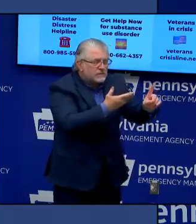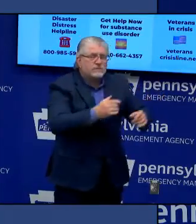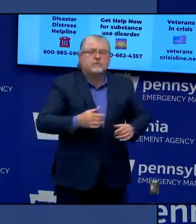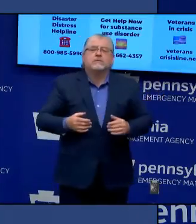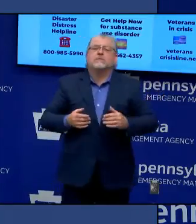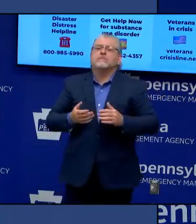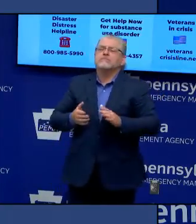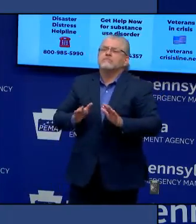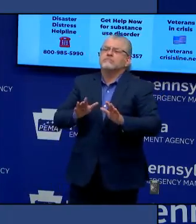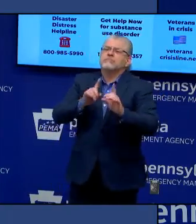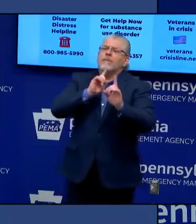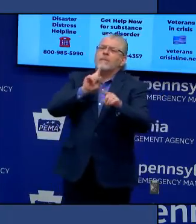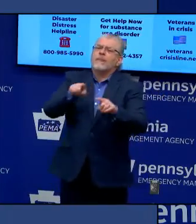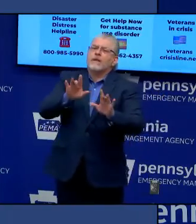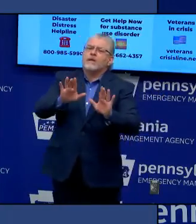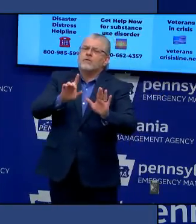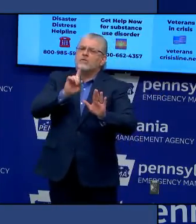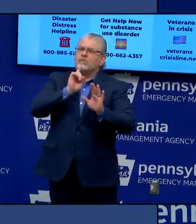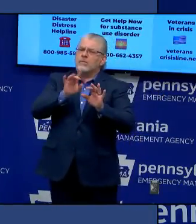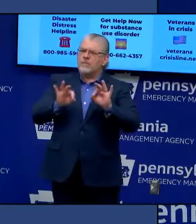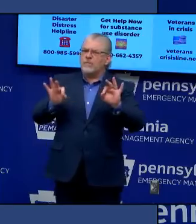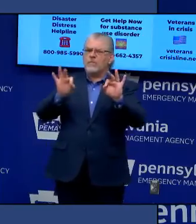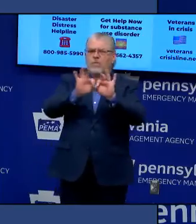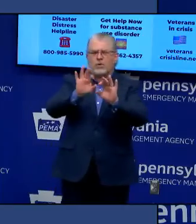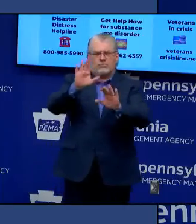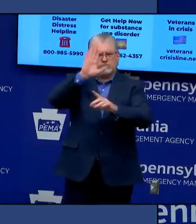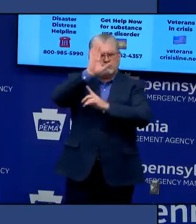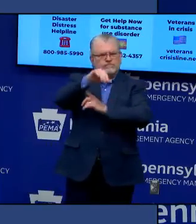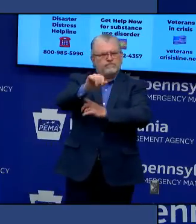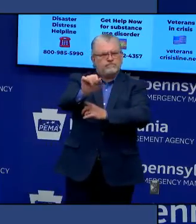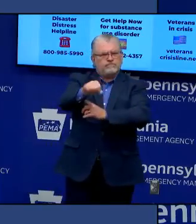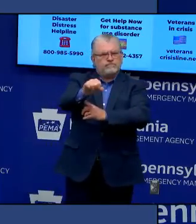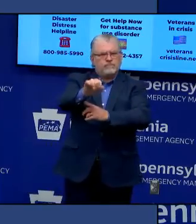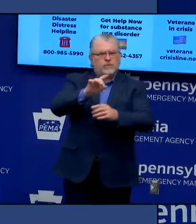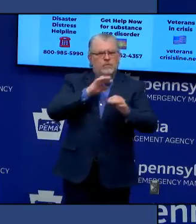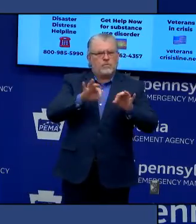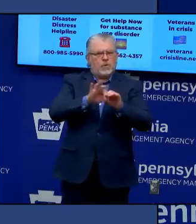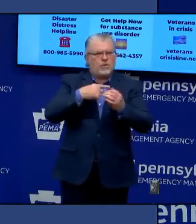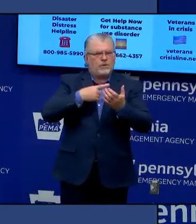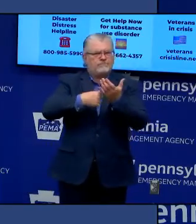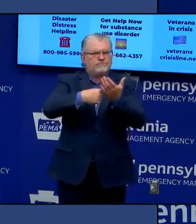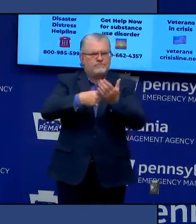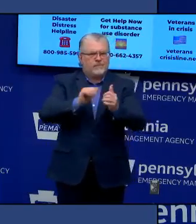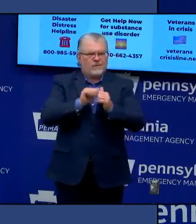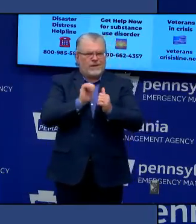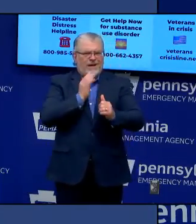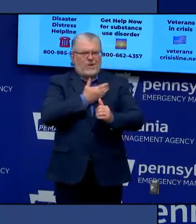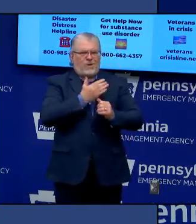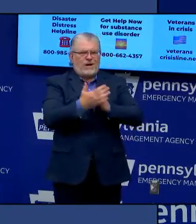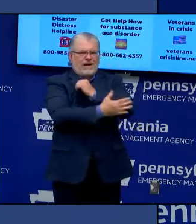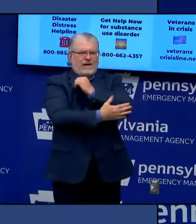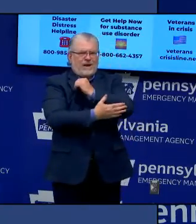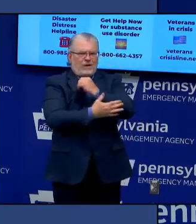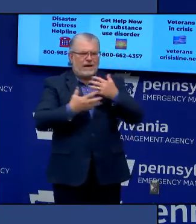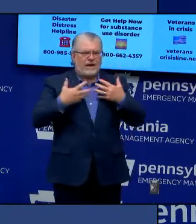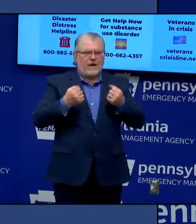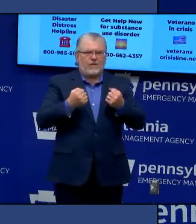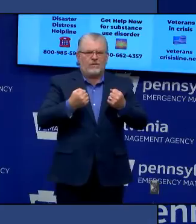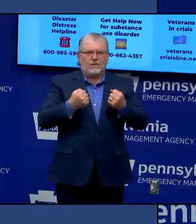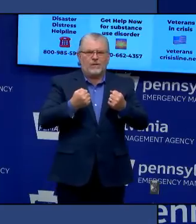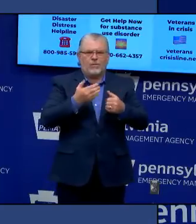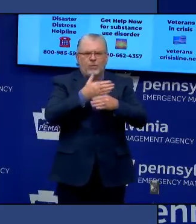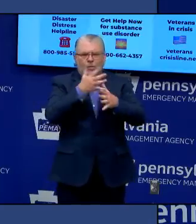discussions with the county and municipal health department partners about the homeless populations. We've discussed the